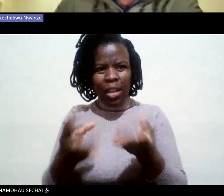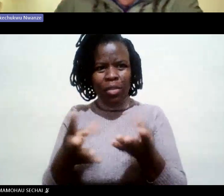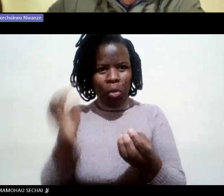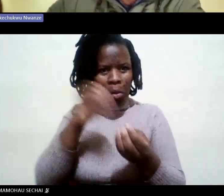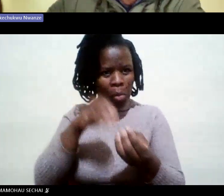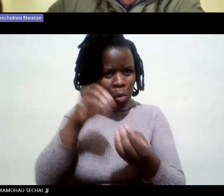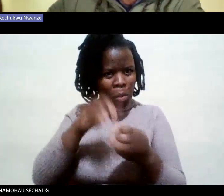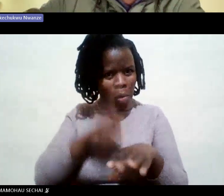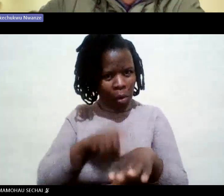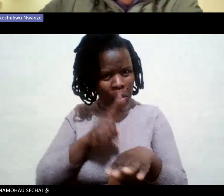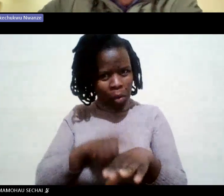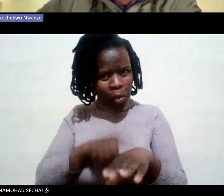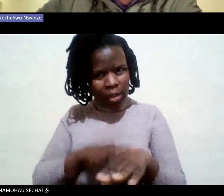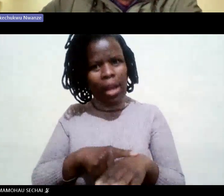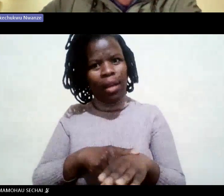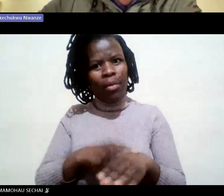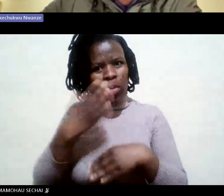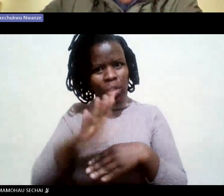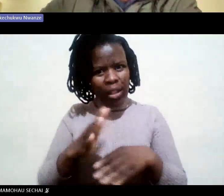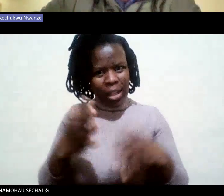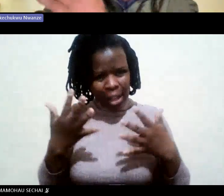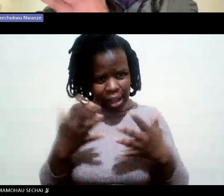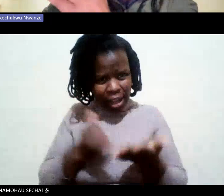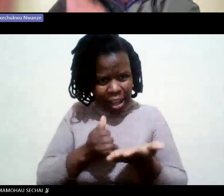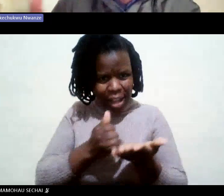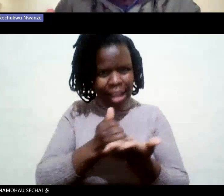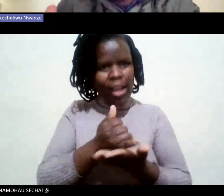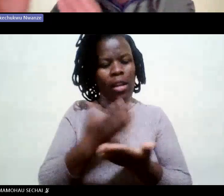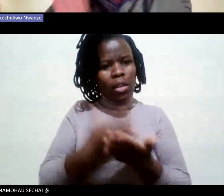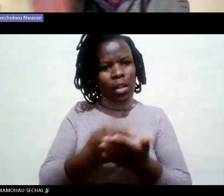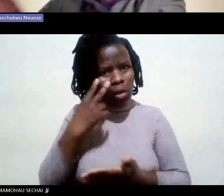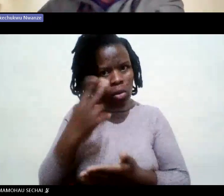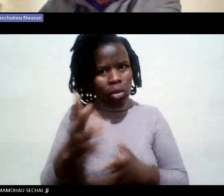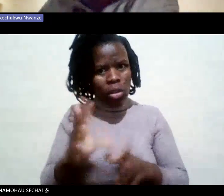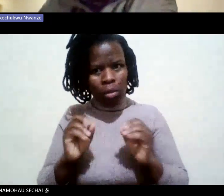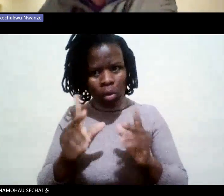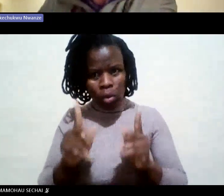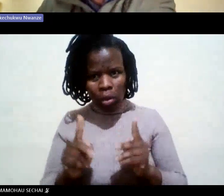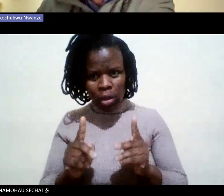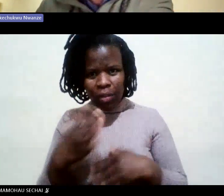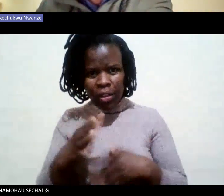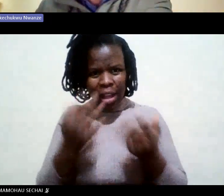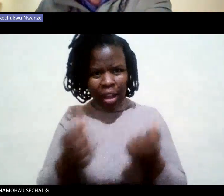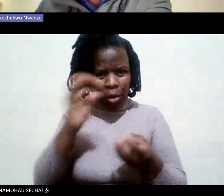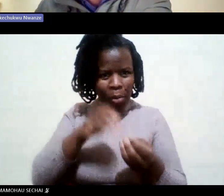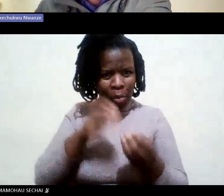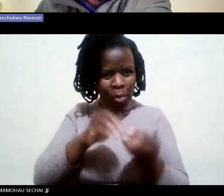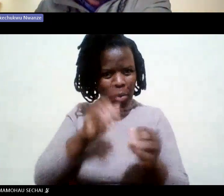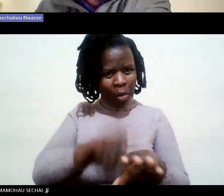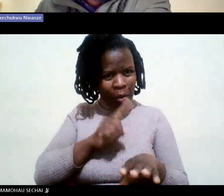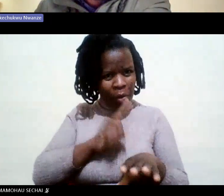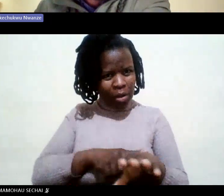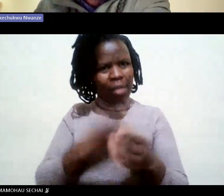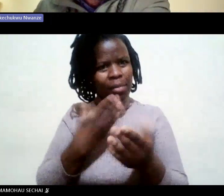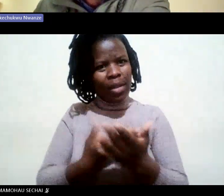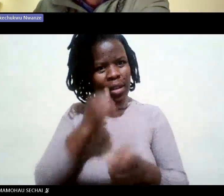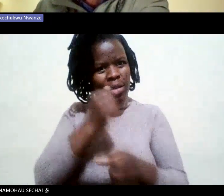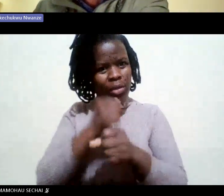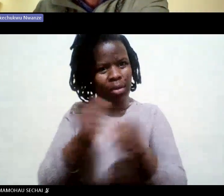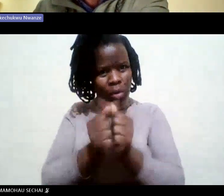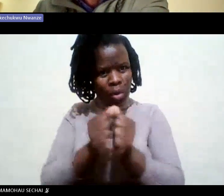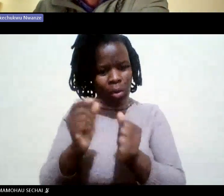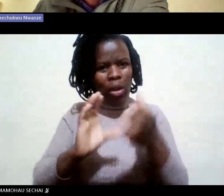more time to go maybe sort out what you need to sort out chores so that you can have more time to deal with your coursework.